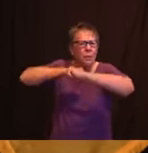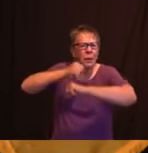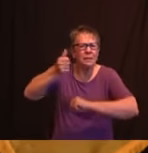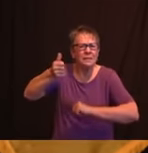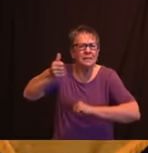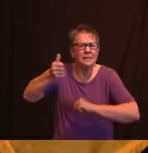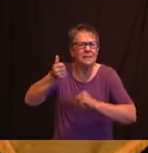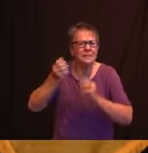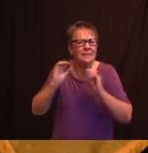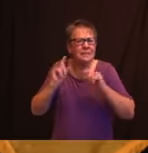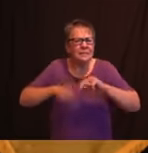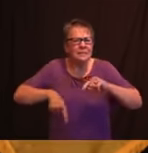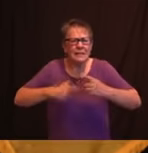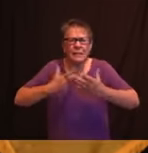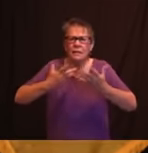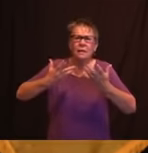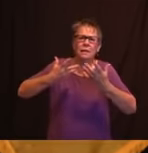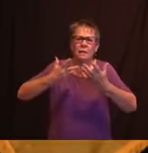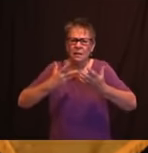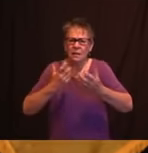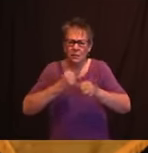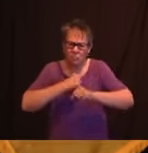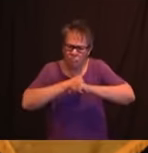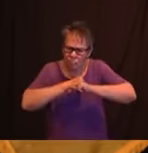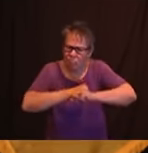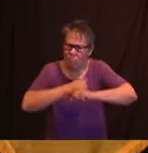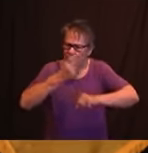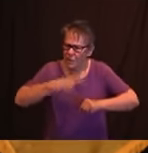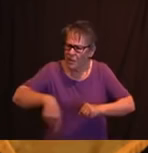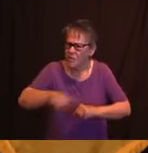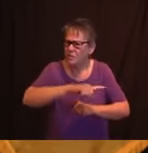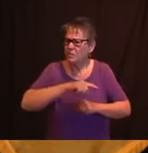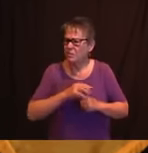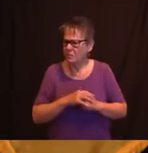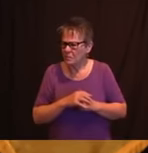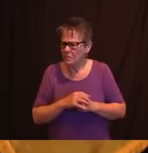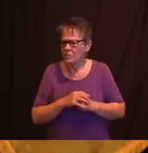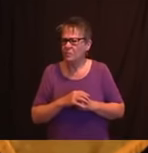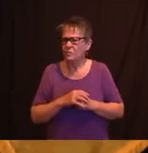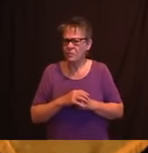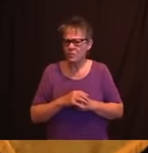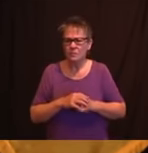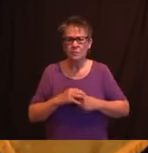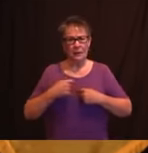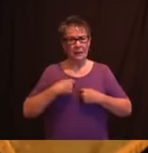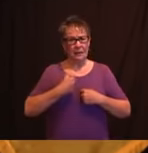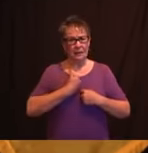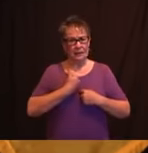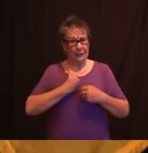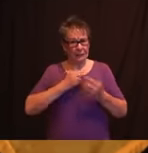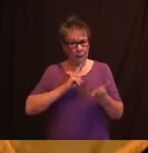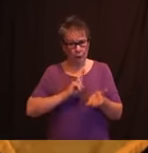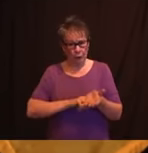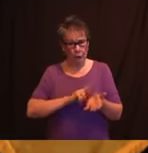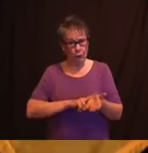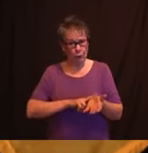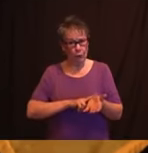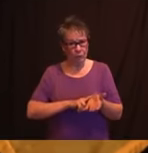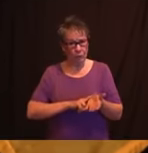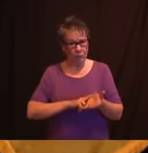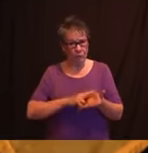in Trenton. And I have spent the whole of my career supporting the quality of care